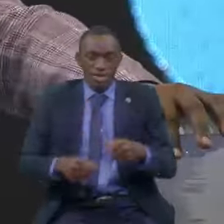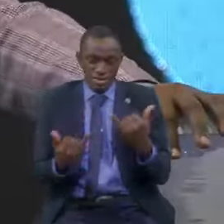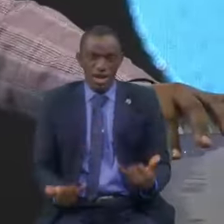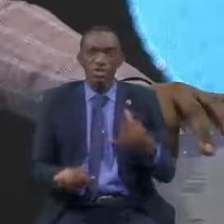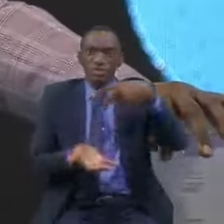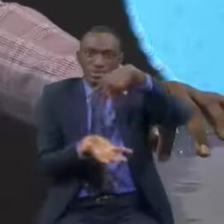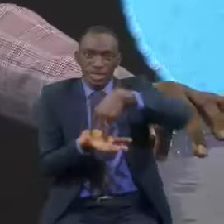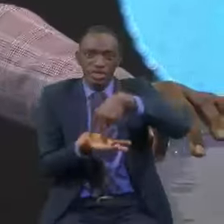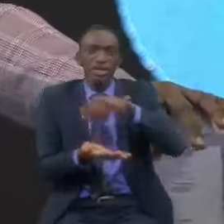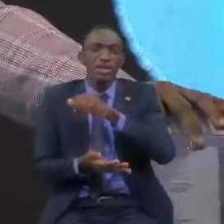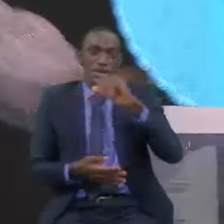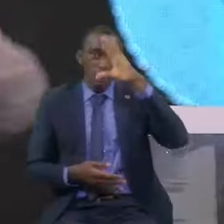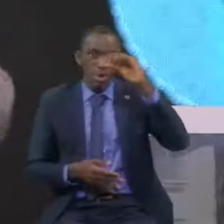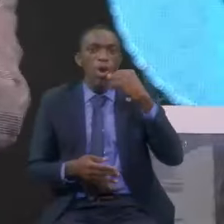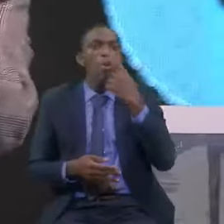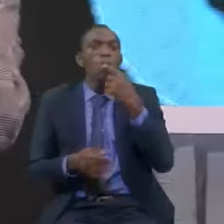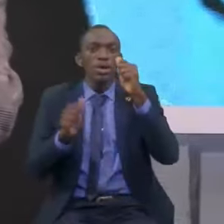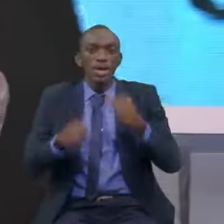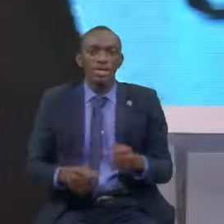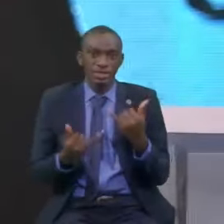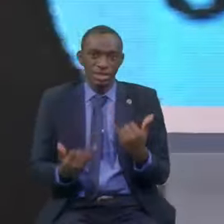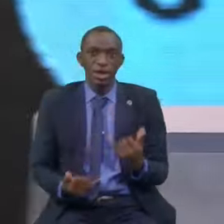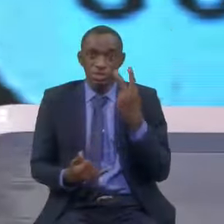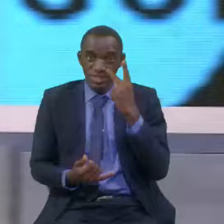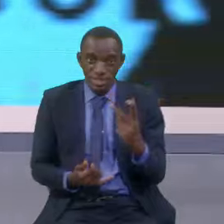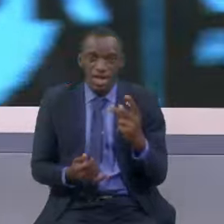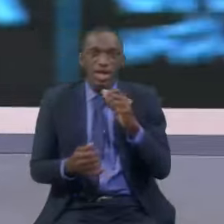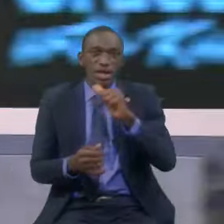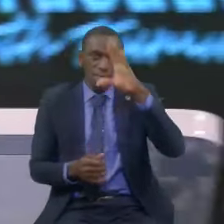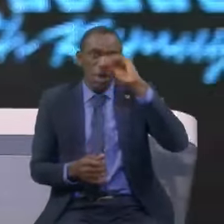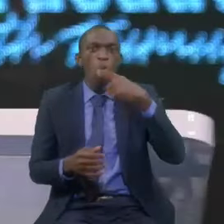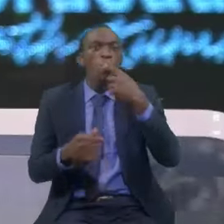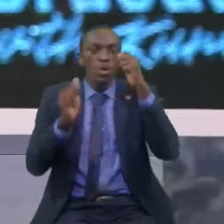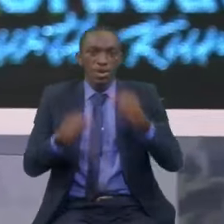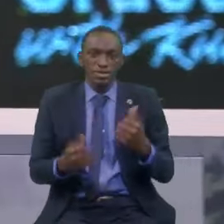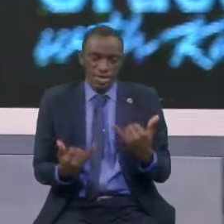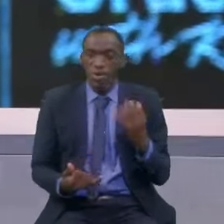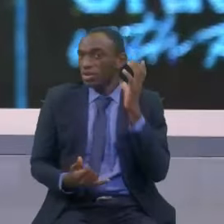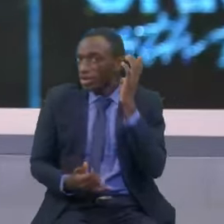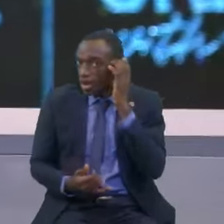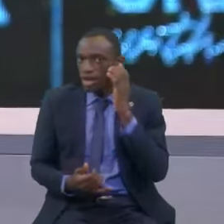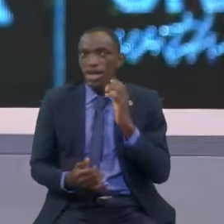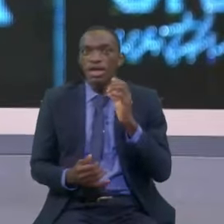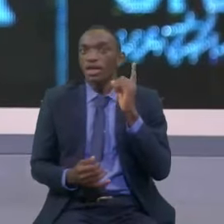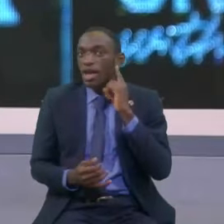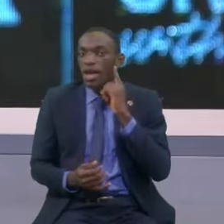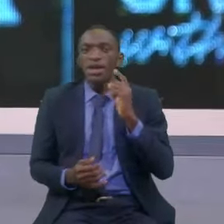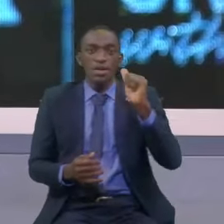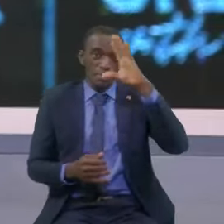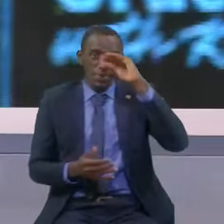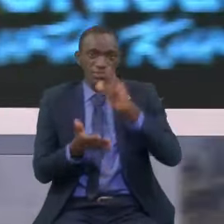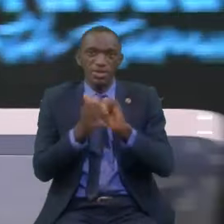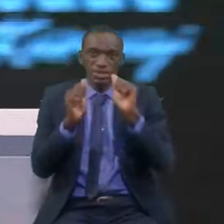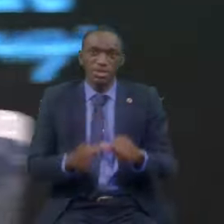see, a man who can now hear, a man that can be all he created you to